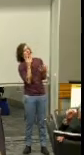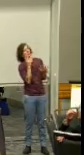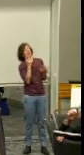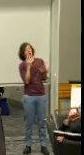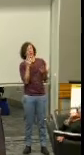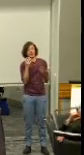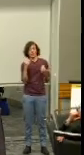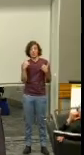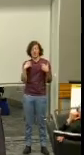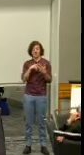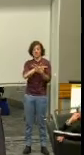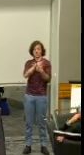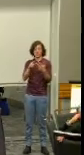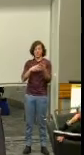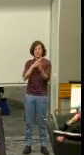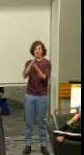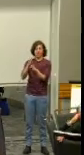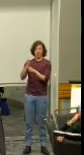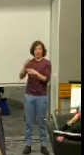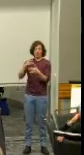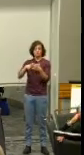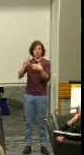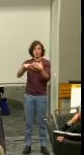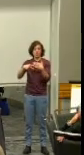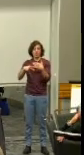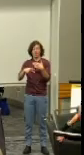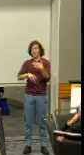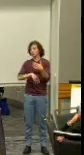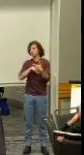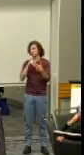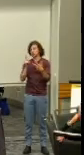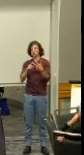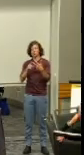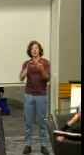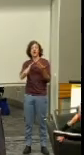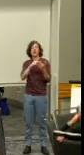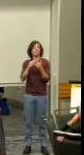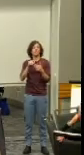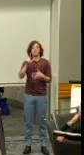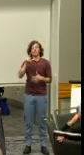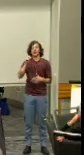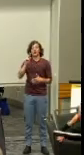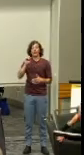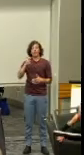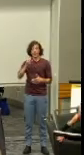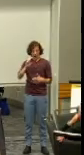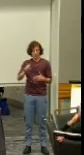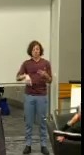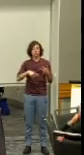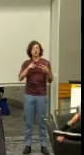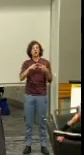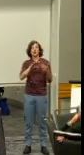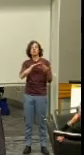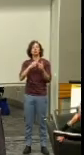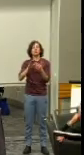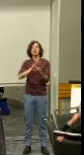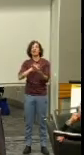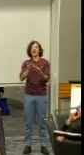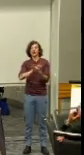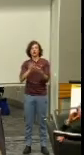up with 3 main programs, which was the community lounge, the community kitchen, and a quiet space.